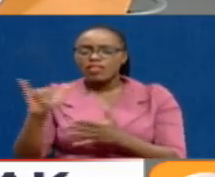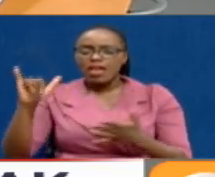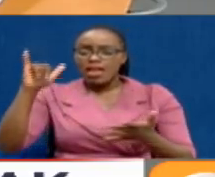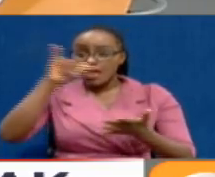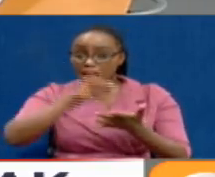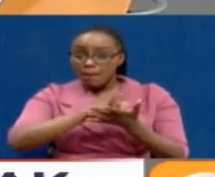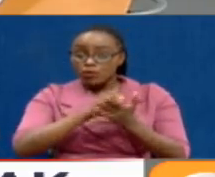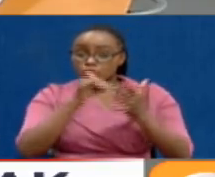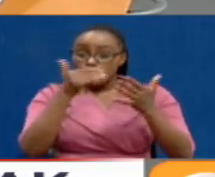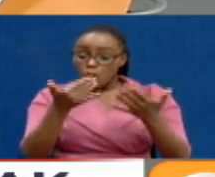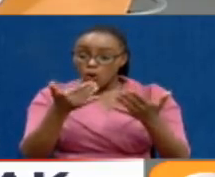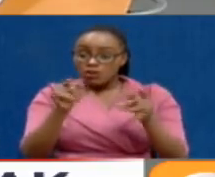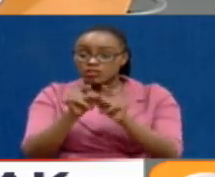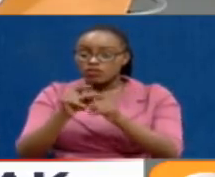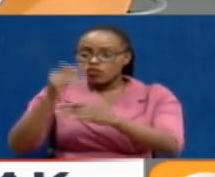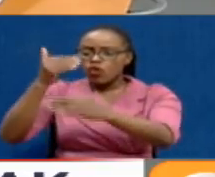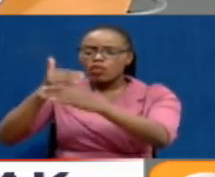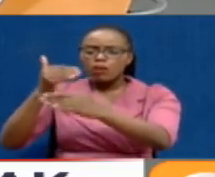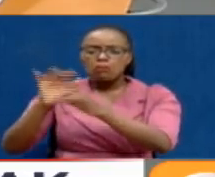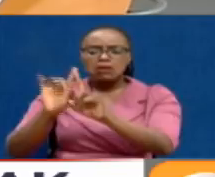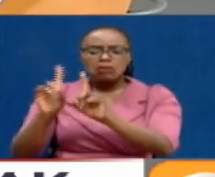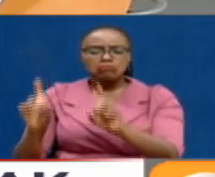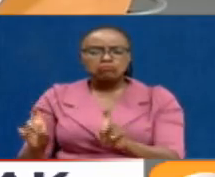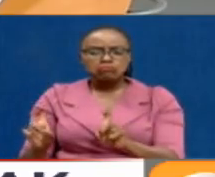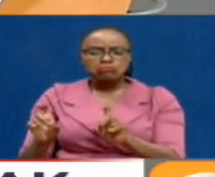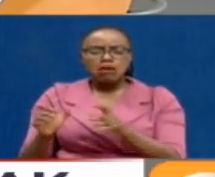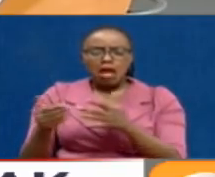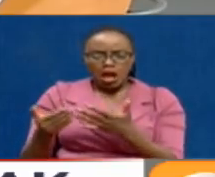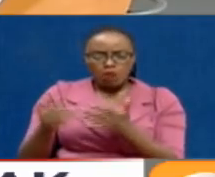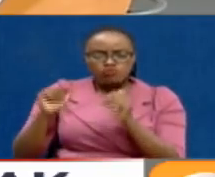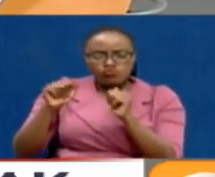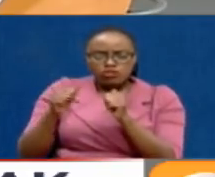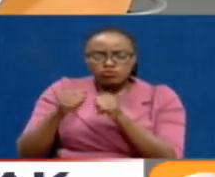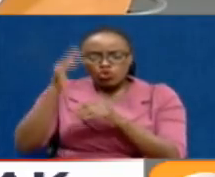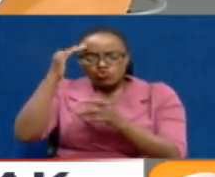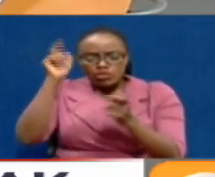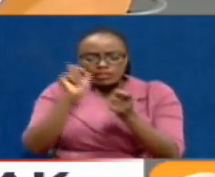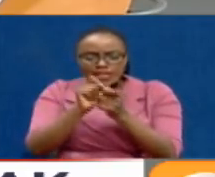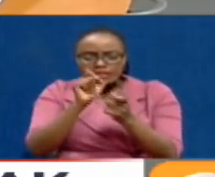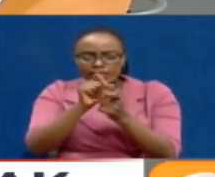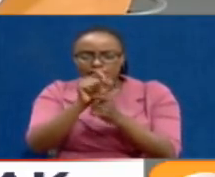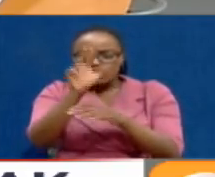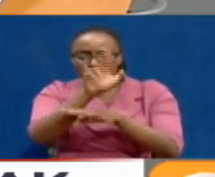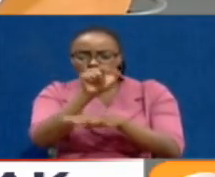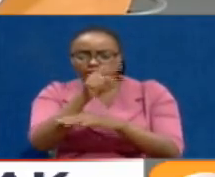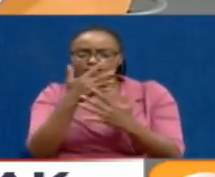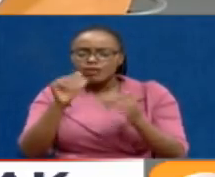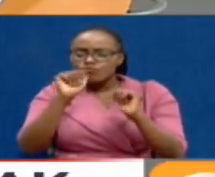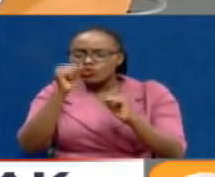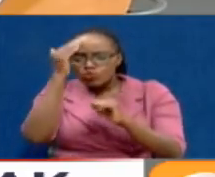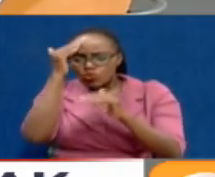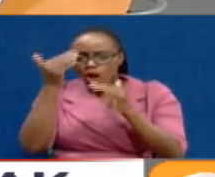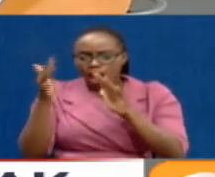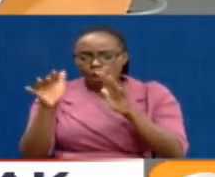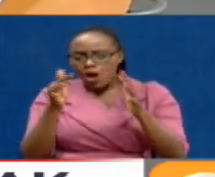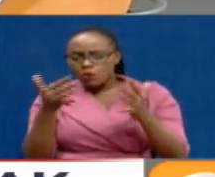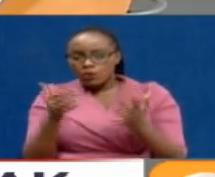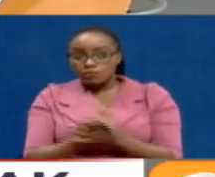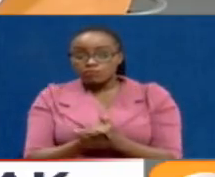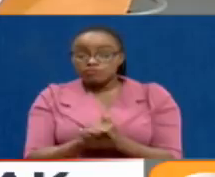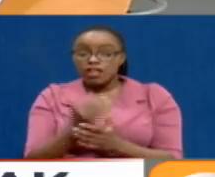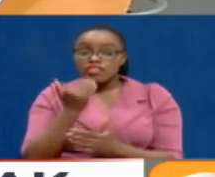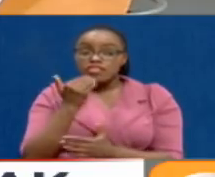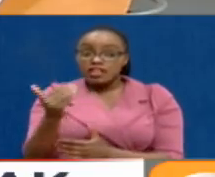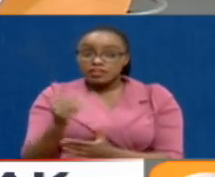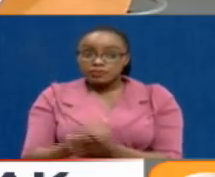airport or maybe at the border? All right. How fast can they detect the virus using those equipment? Okay. Thank you,